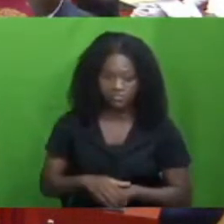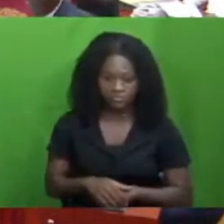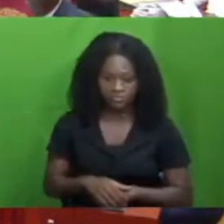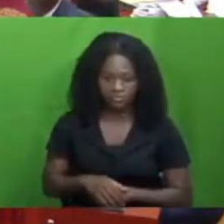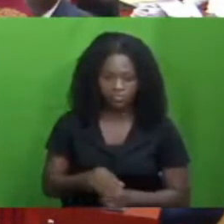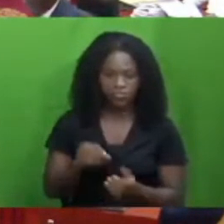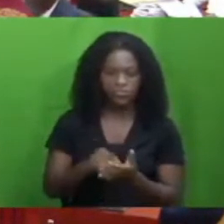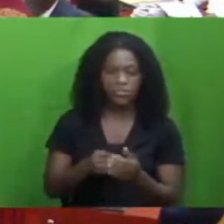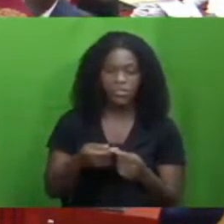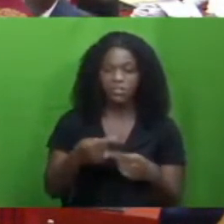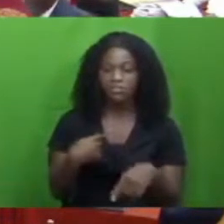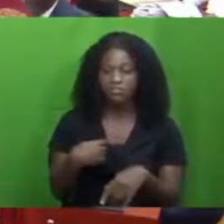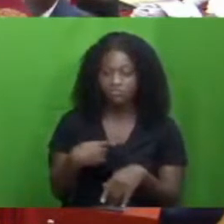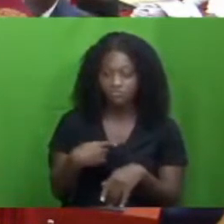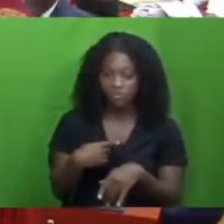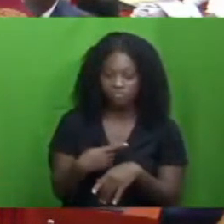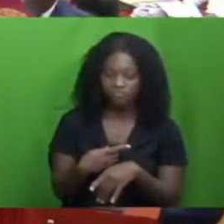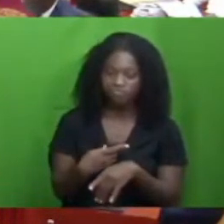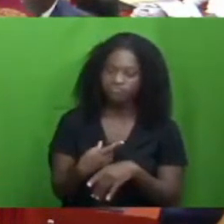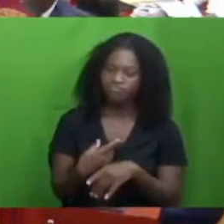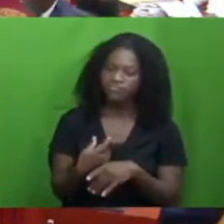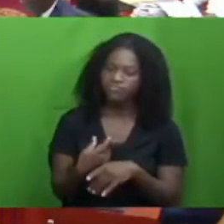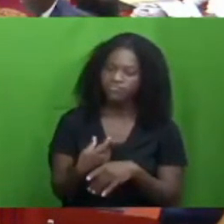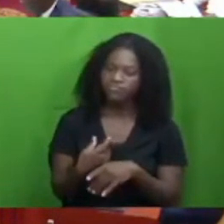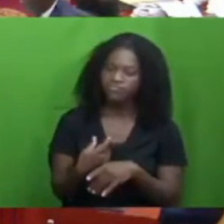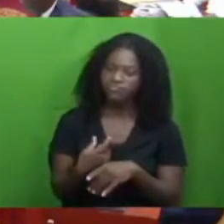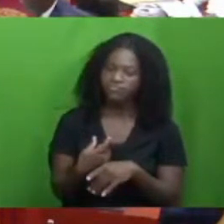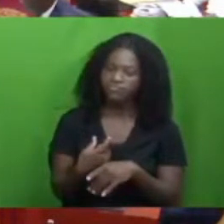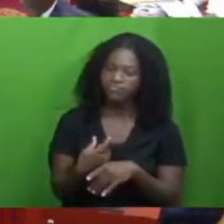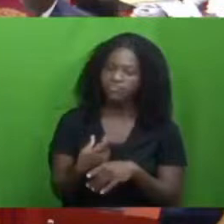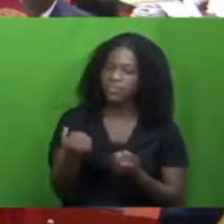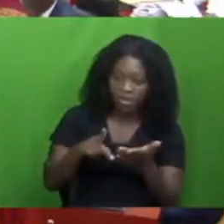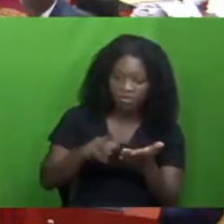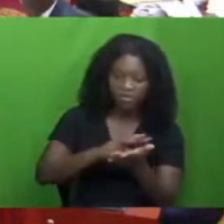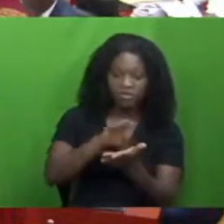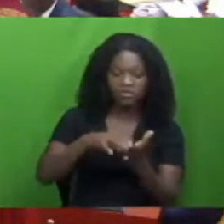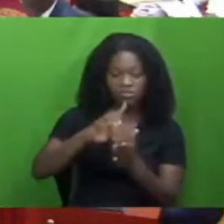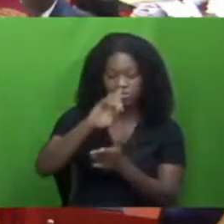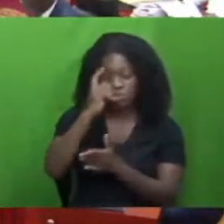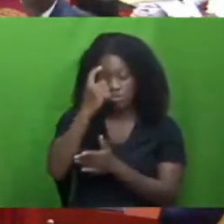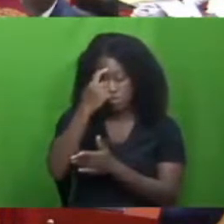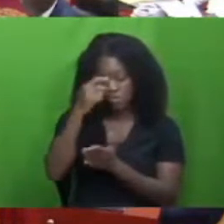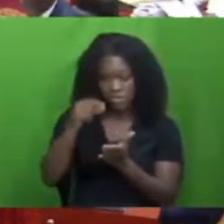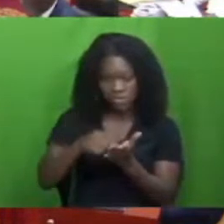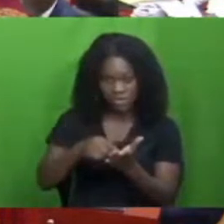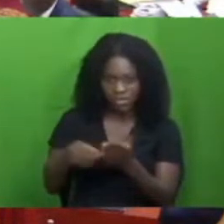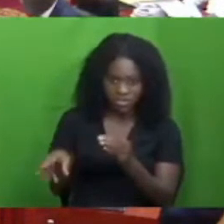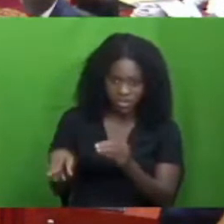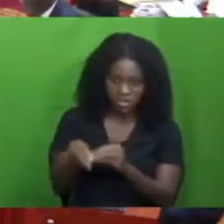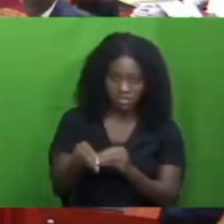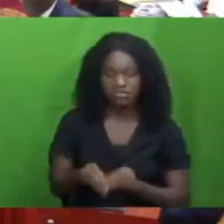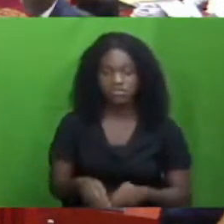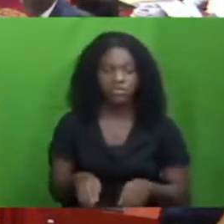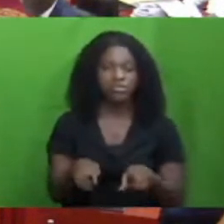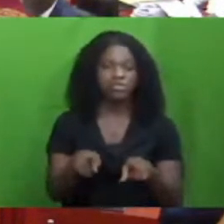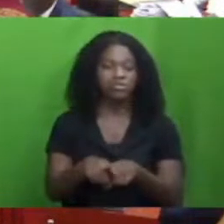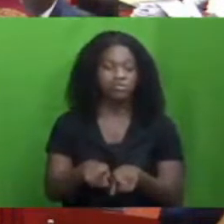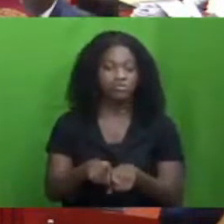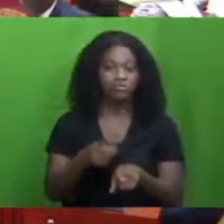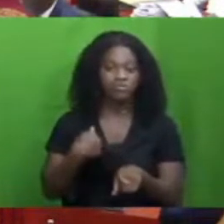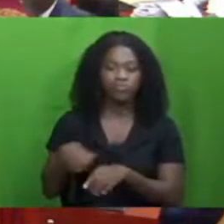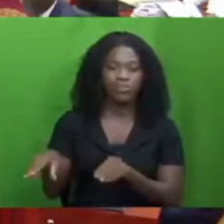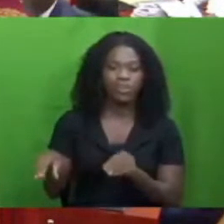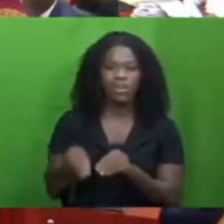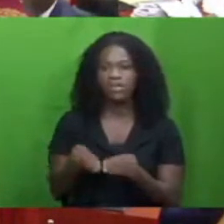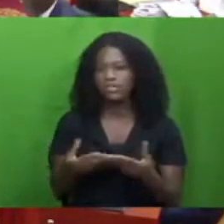special purpose vehicles, which previously was not part of the central government debt, has now been included. Furthermore, we'll be including the